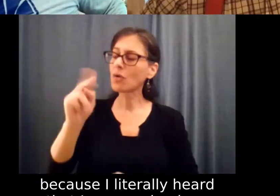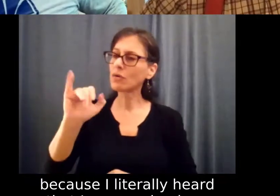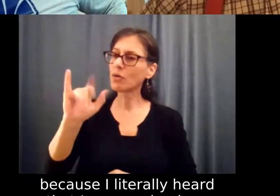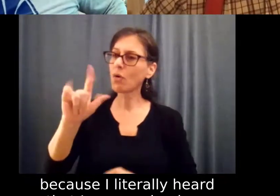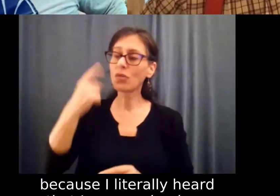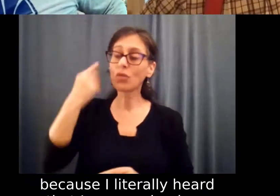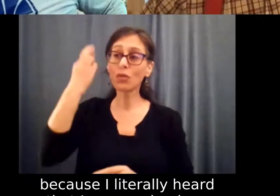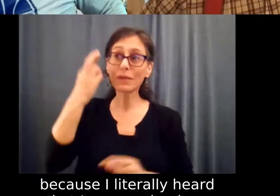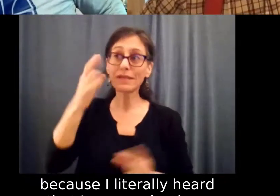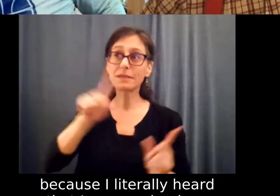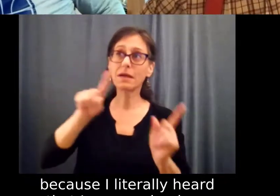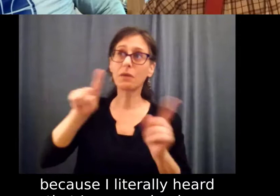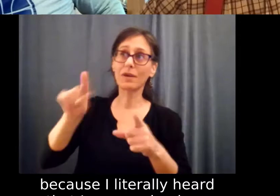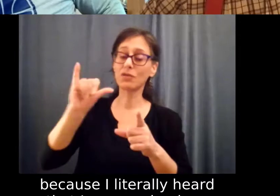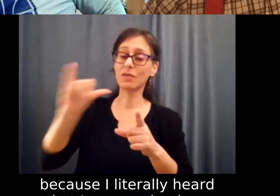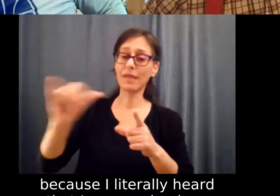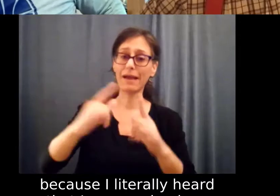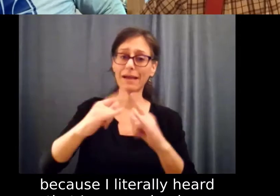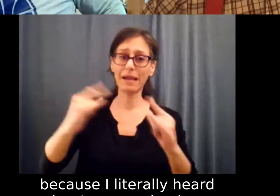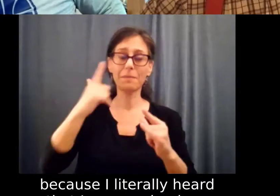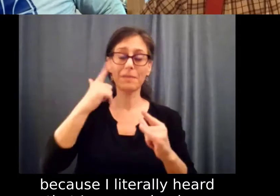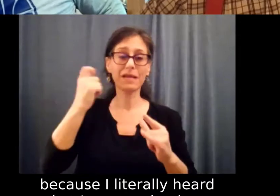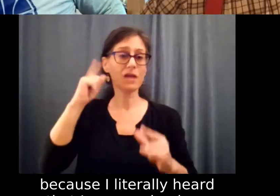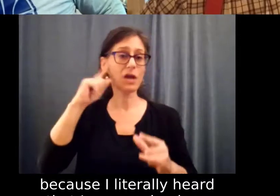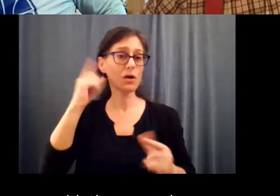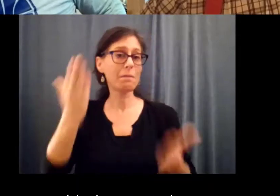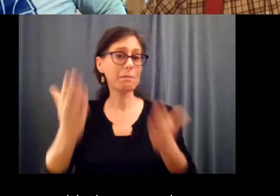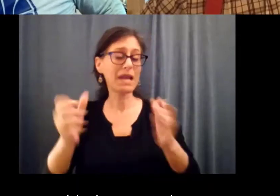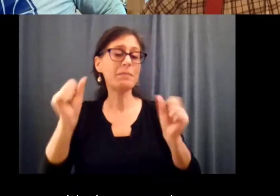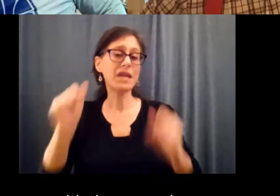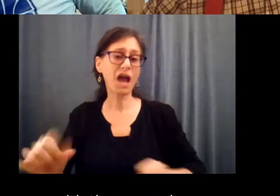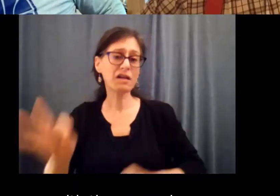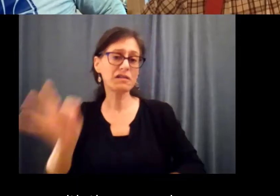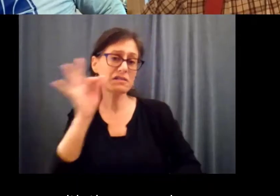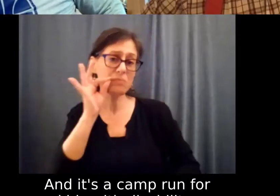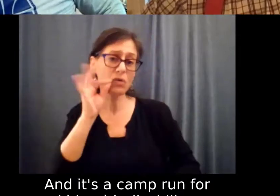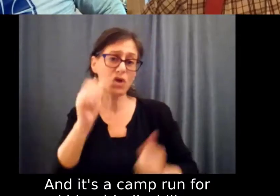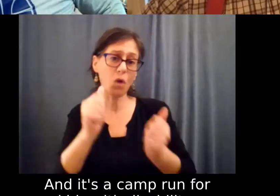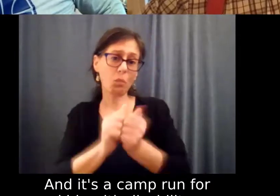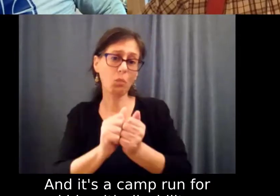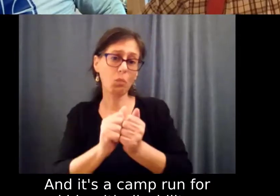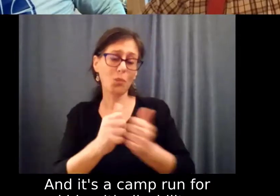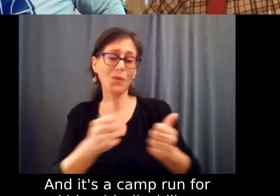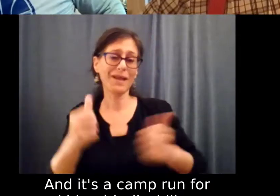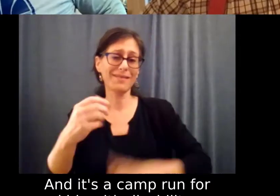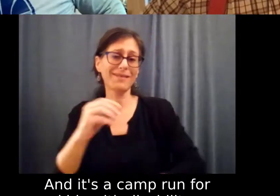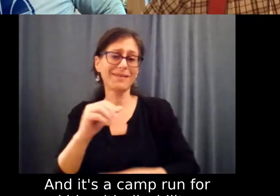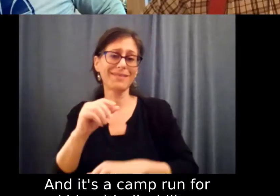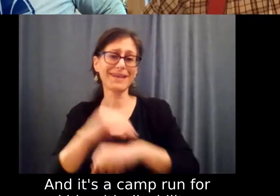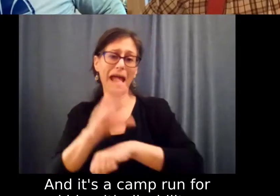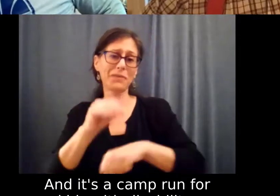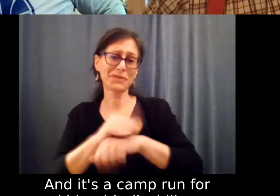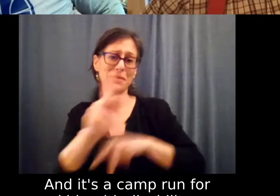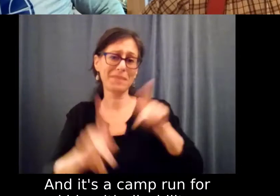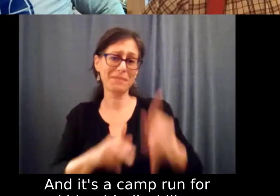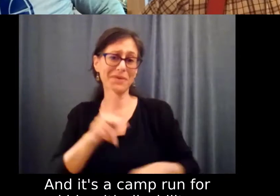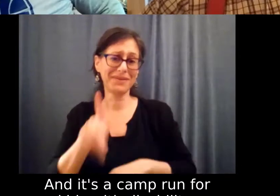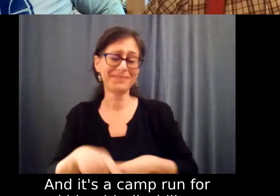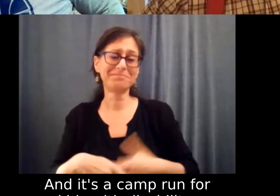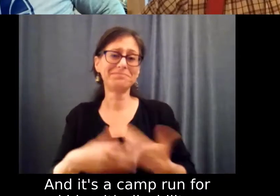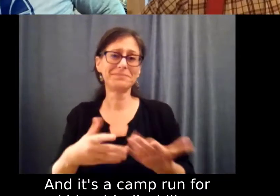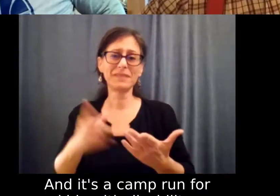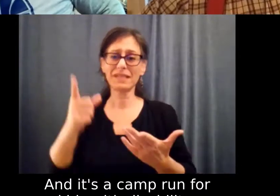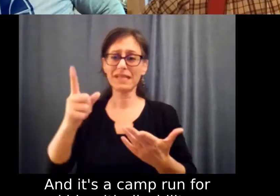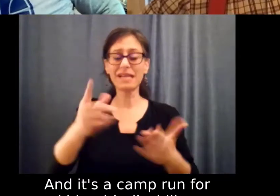Jeanette was literally because I heard that maybe I could smoke dope with the counselors. And, here's a summer camp run